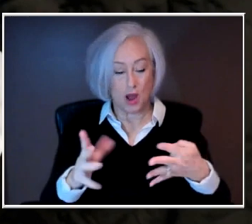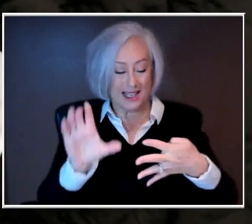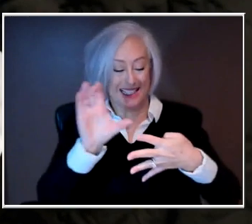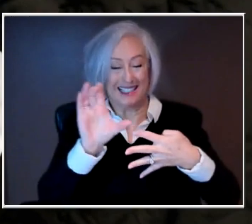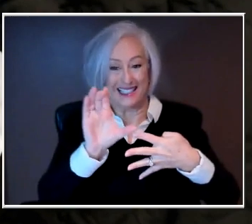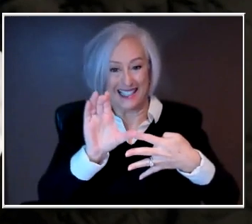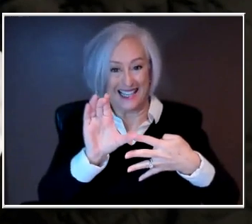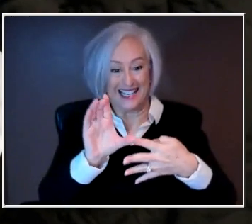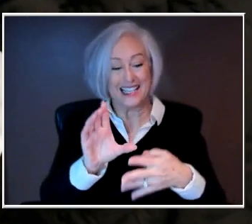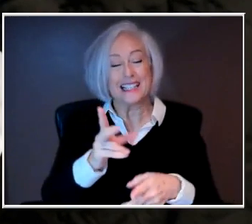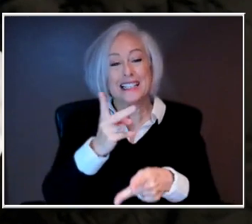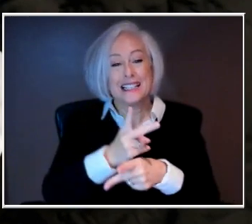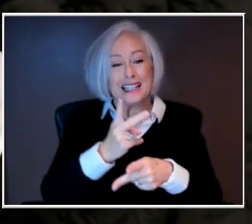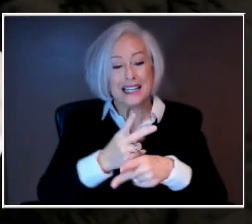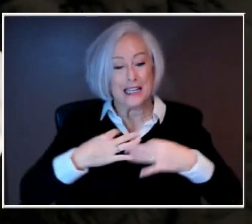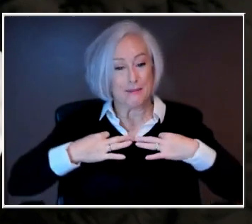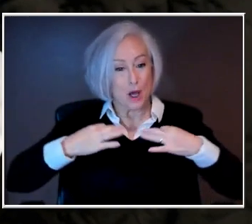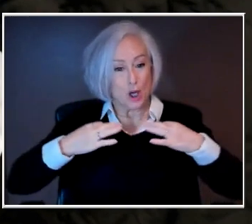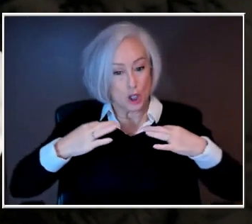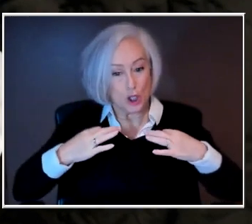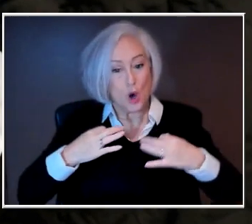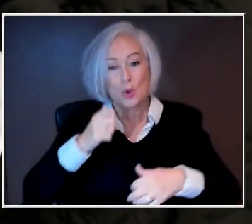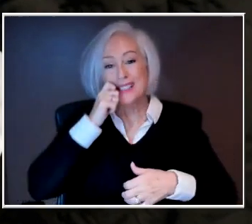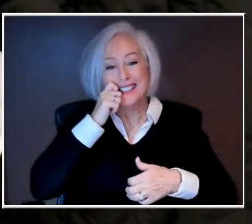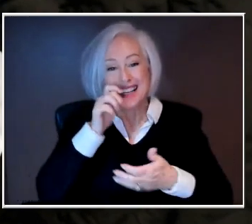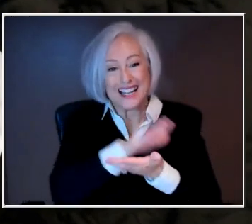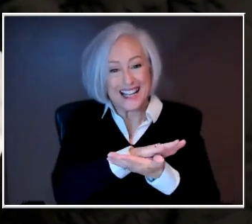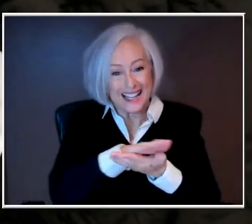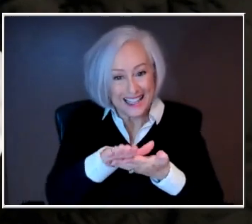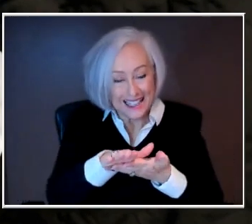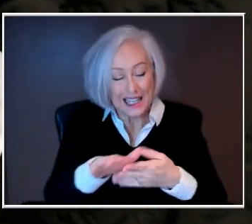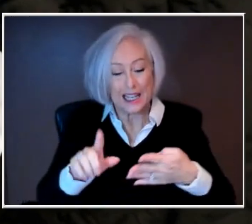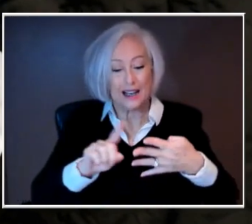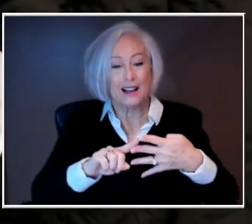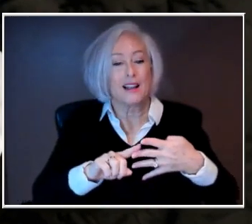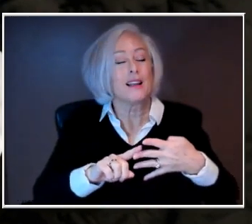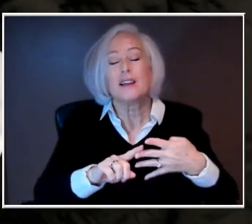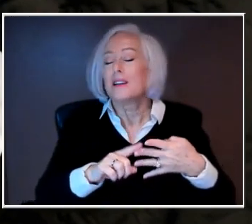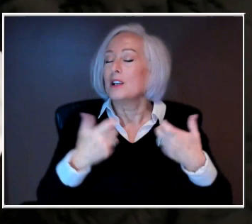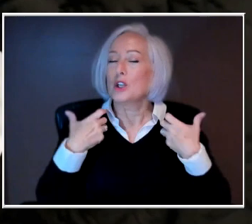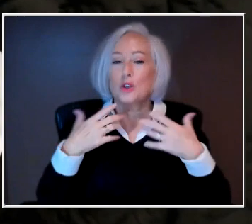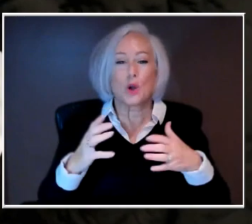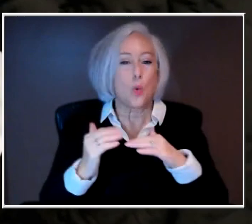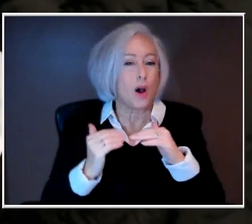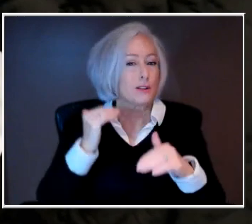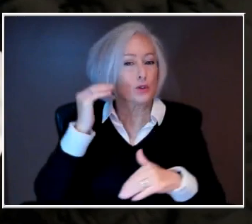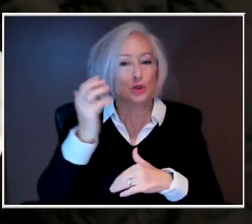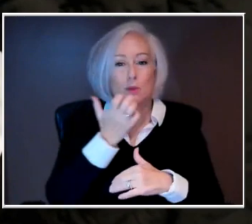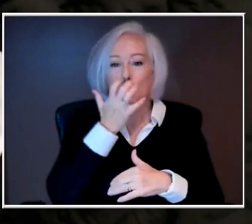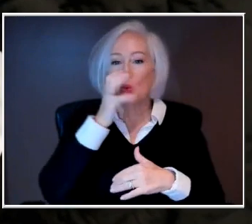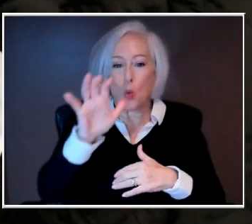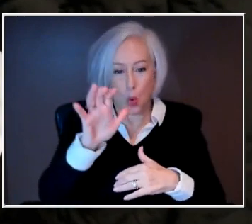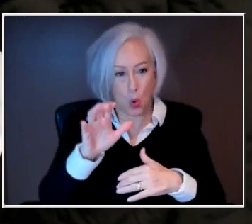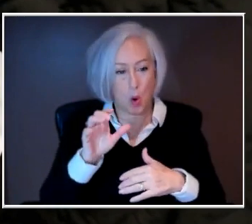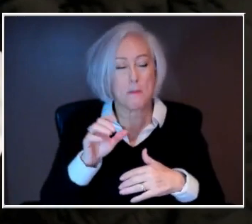Don't overheat, because you don't want to sweat. That ends up making you colder. Use layers, because they can